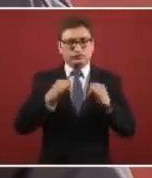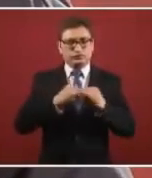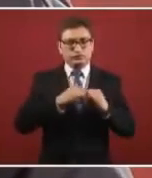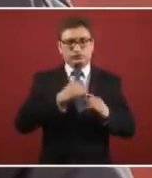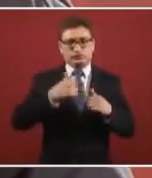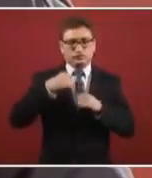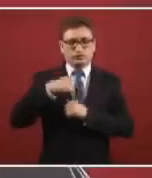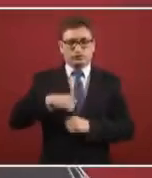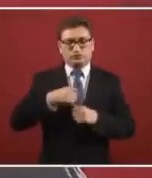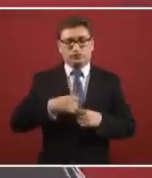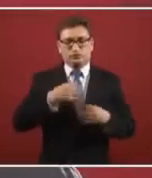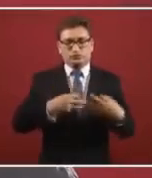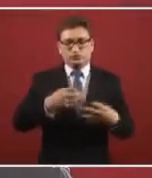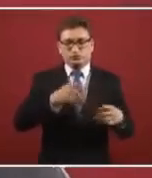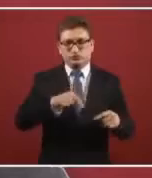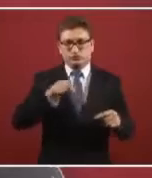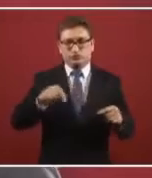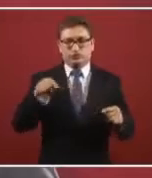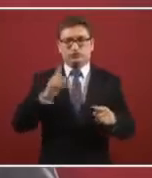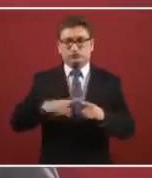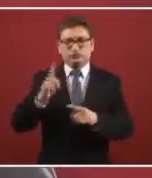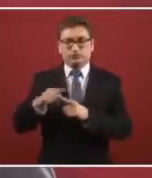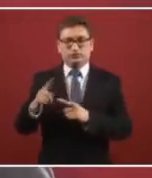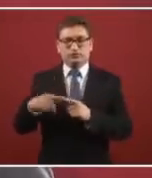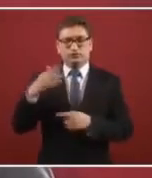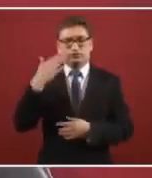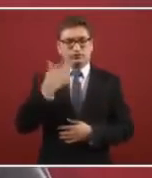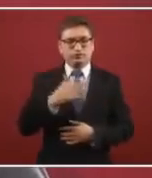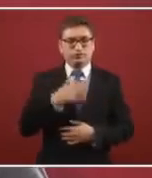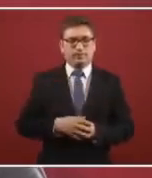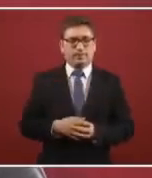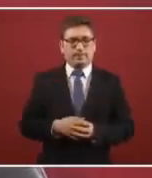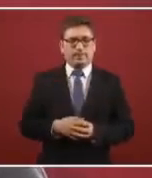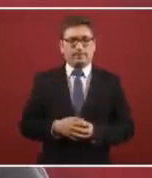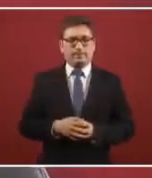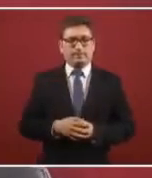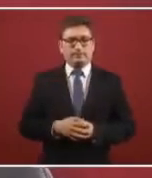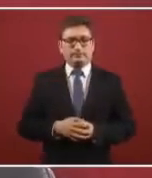So they've had judicial...